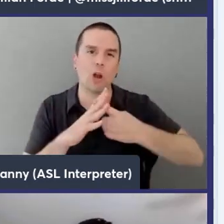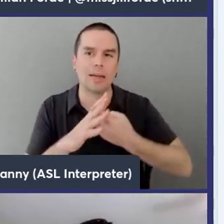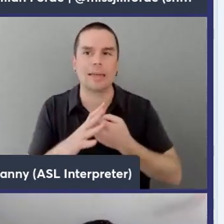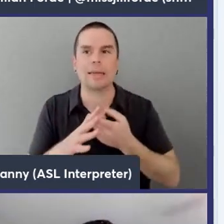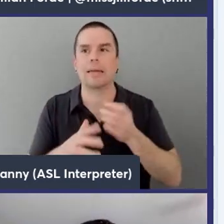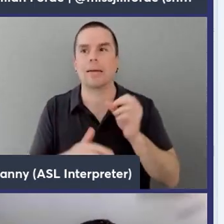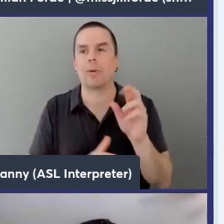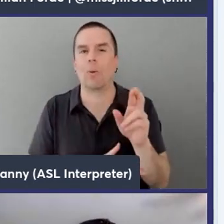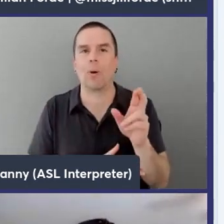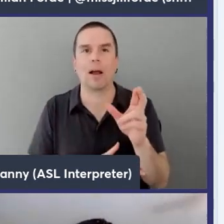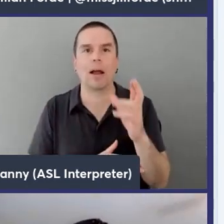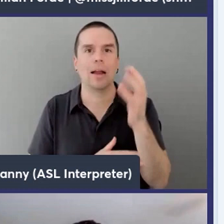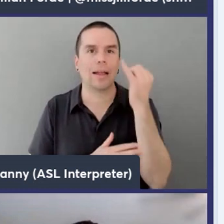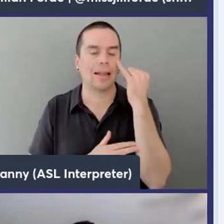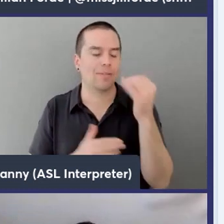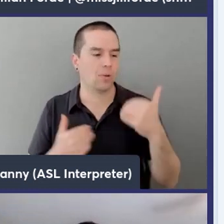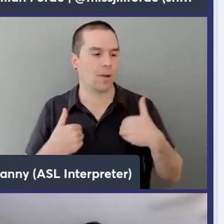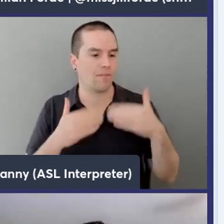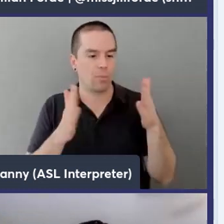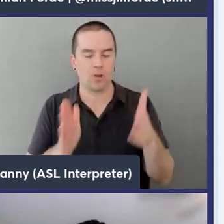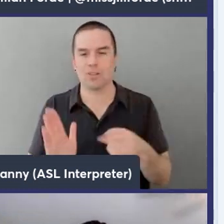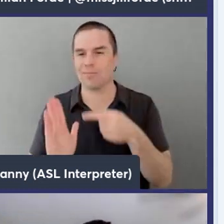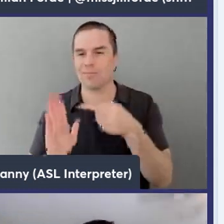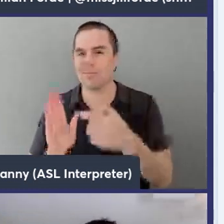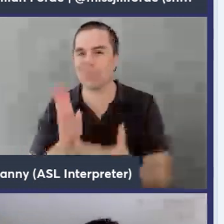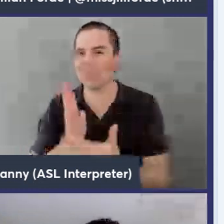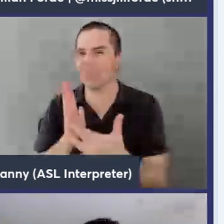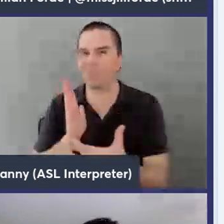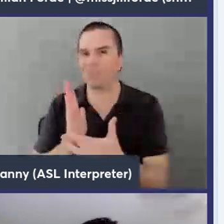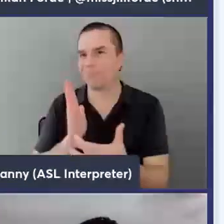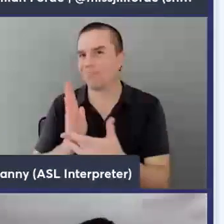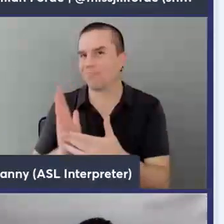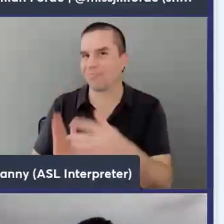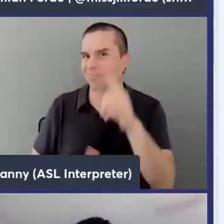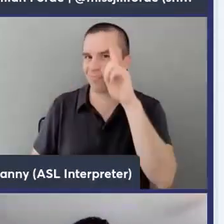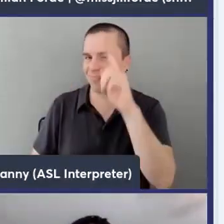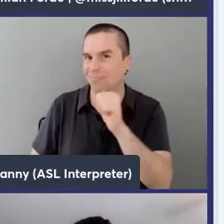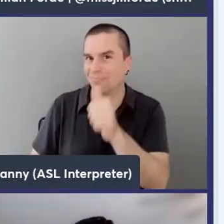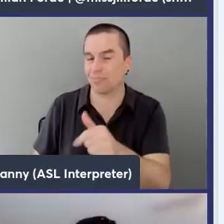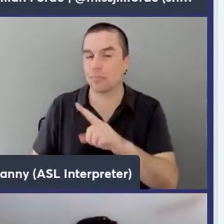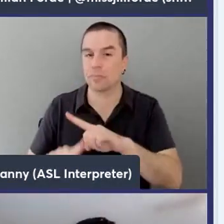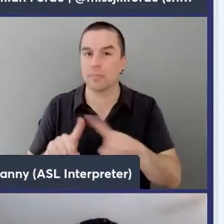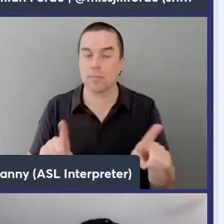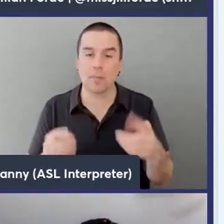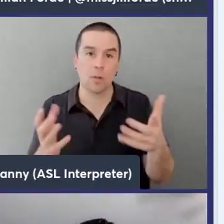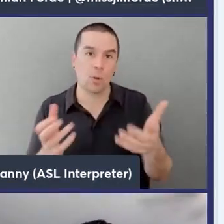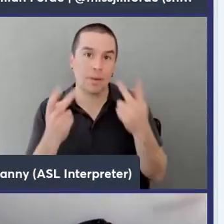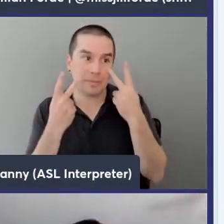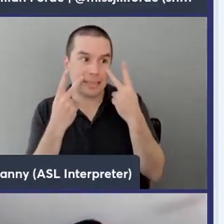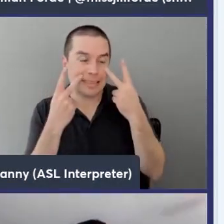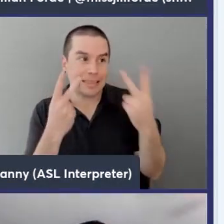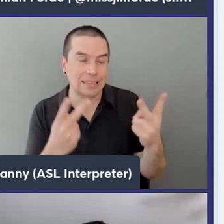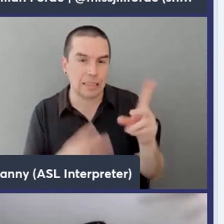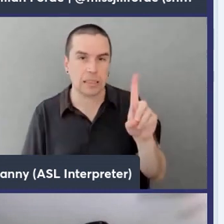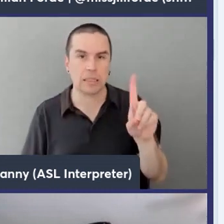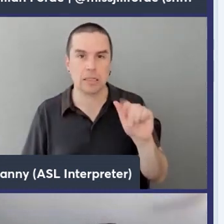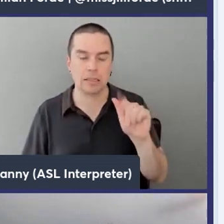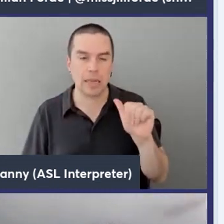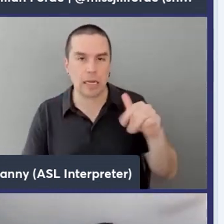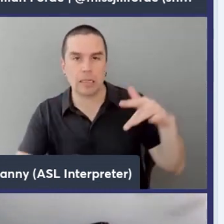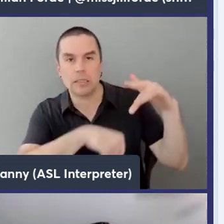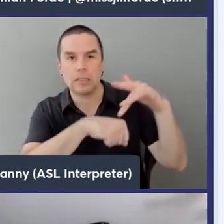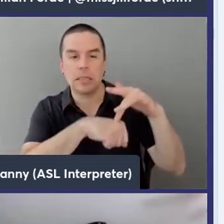have someone that maybe not as technical as some developers or something, they want to be able to actually look at this data. They want to be able to touch the data. They want to be able